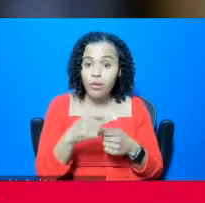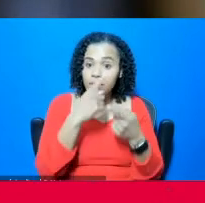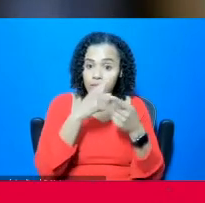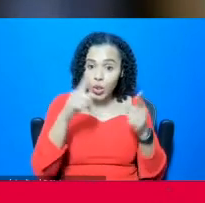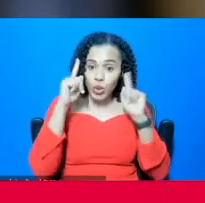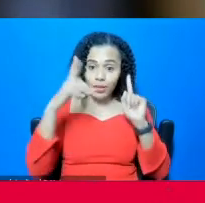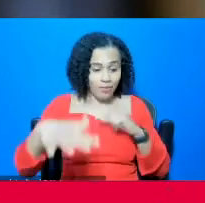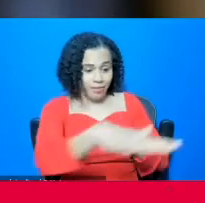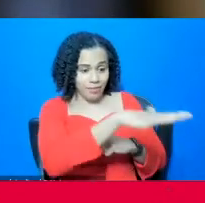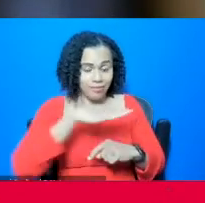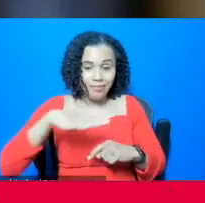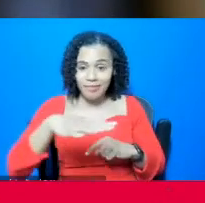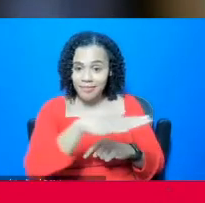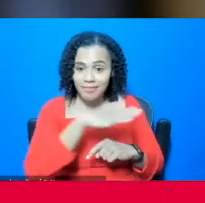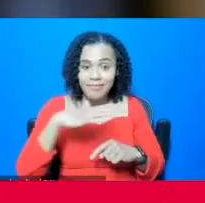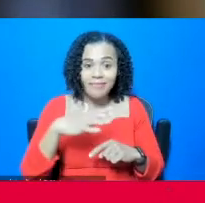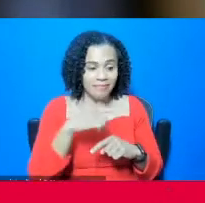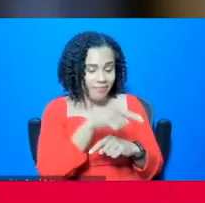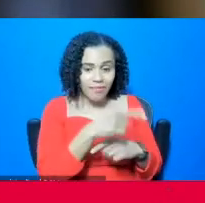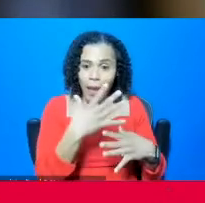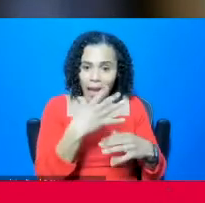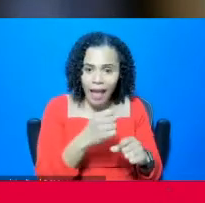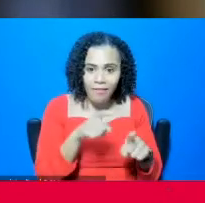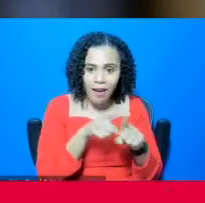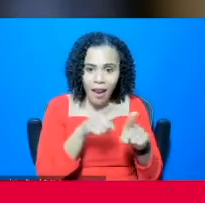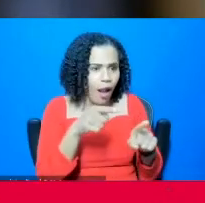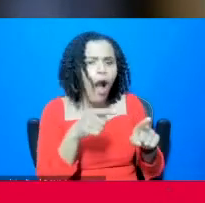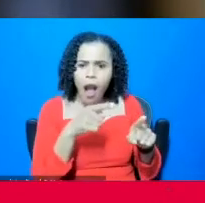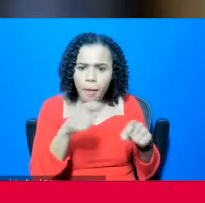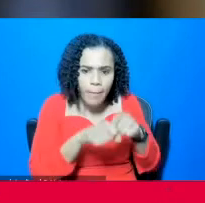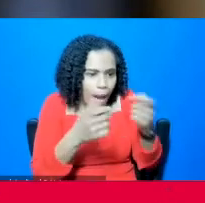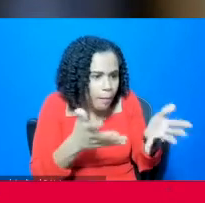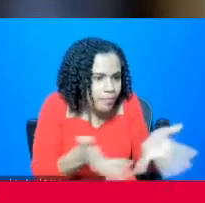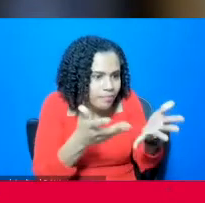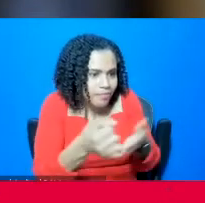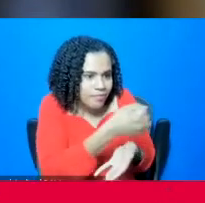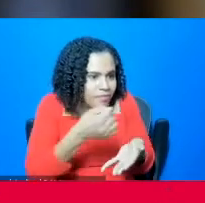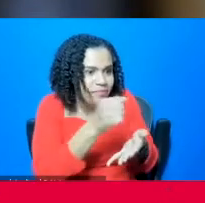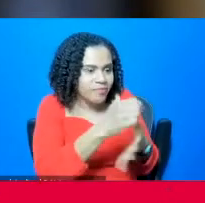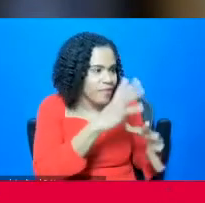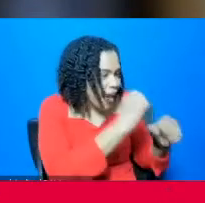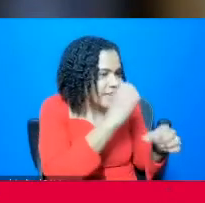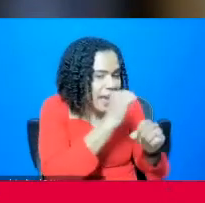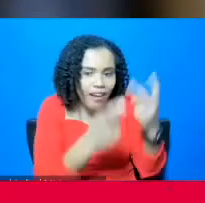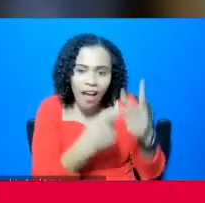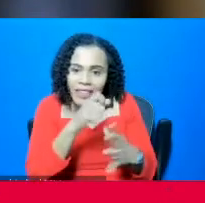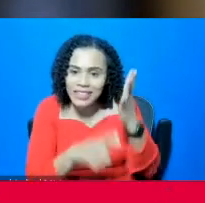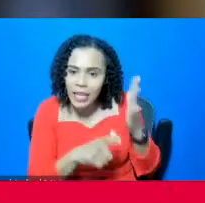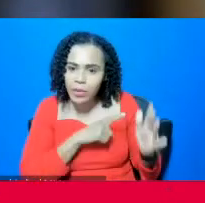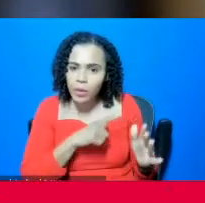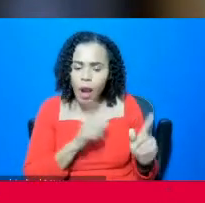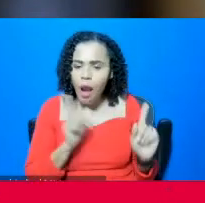disablest rhetoric, so there's more directed hate to other disabled students because of that silo of, we can't take disabled students